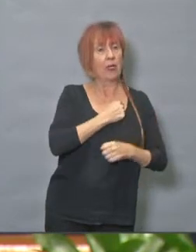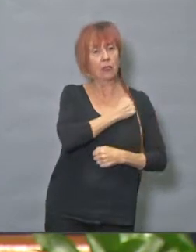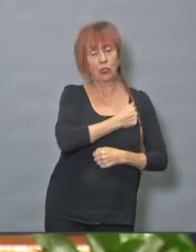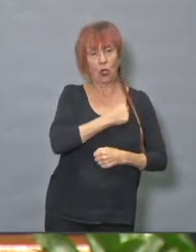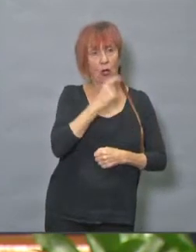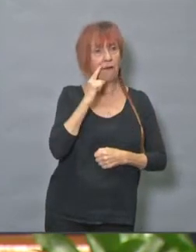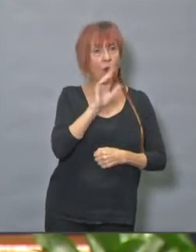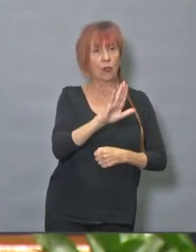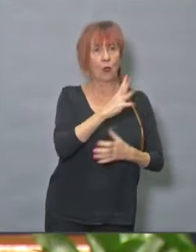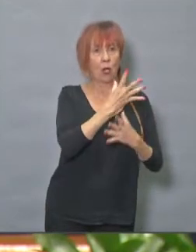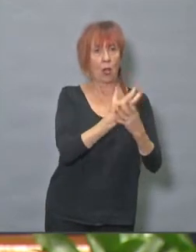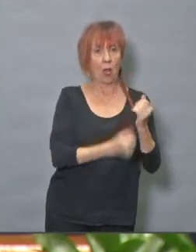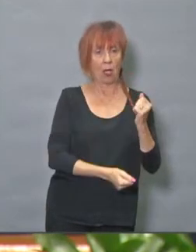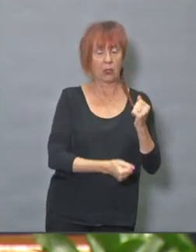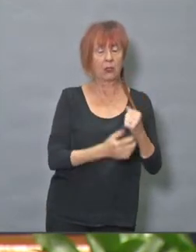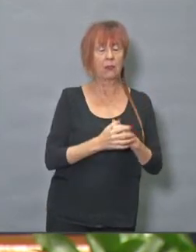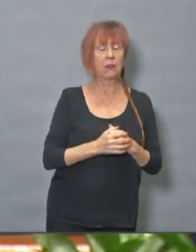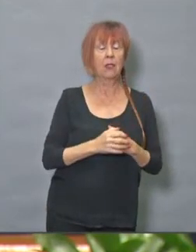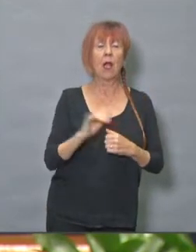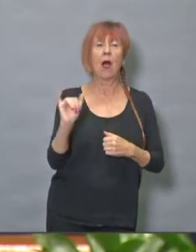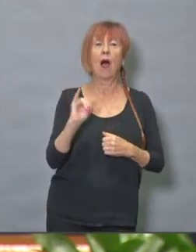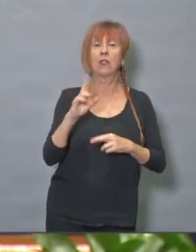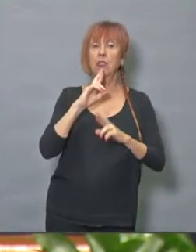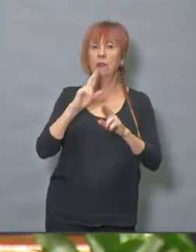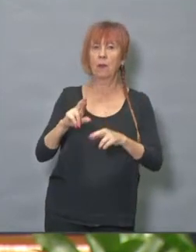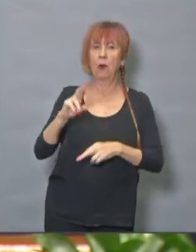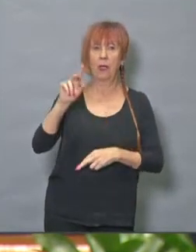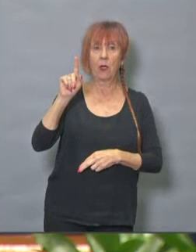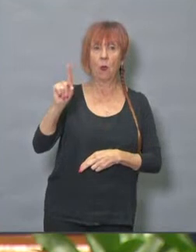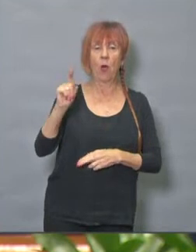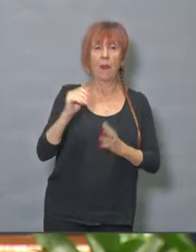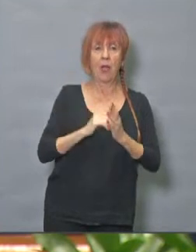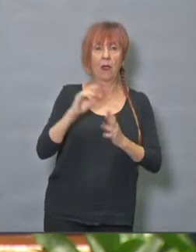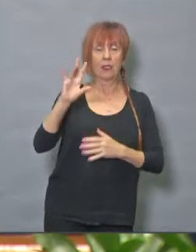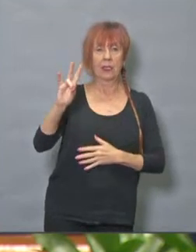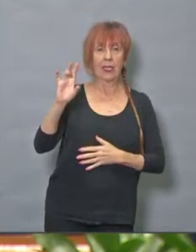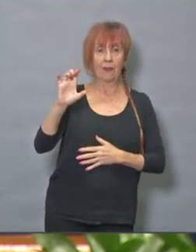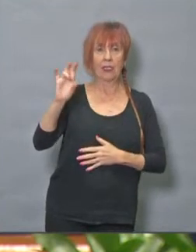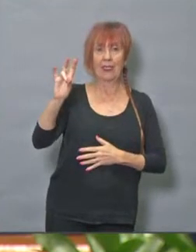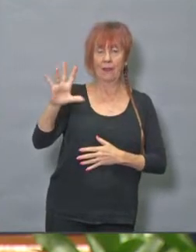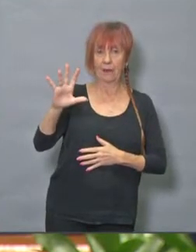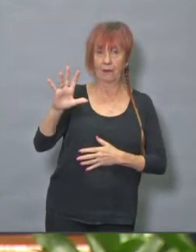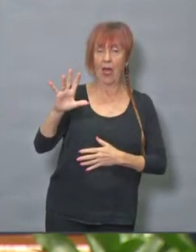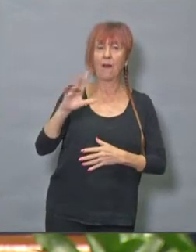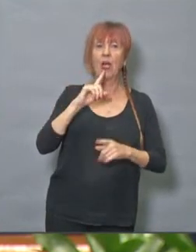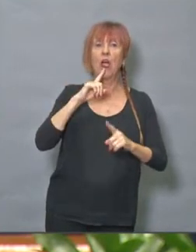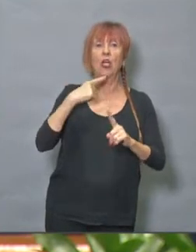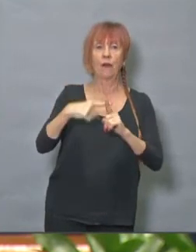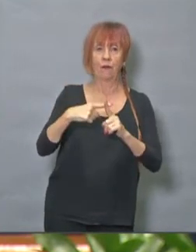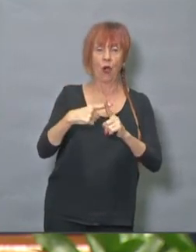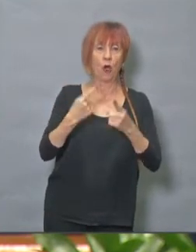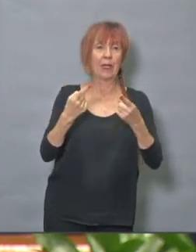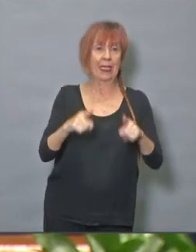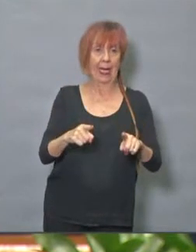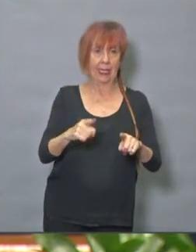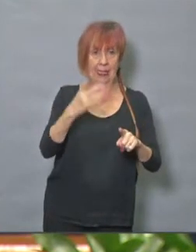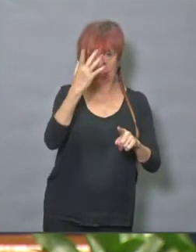loss. We're also reporting 1,075 confirmed cases at some point in the jail